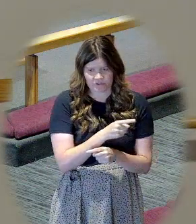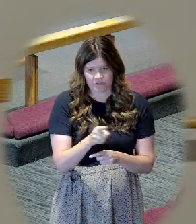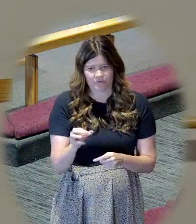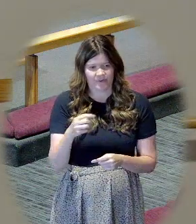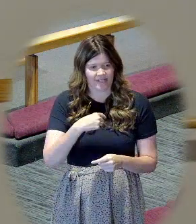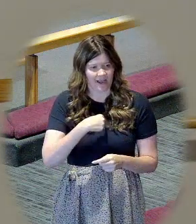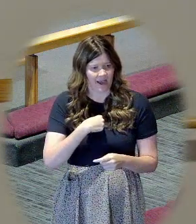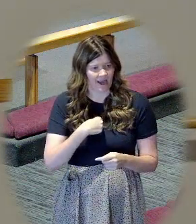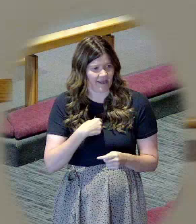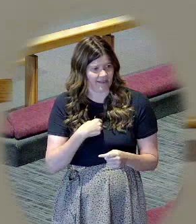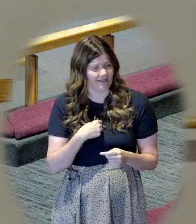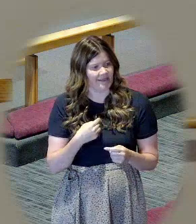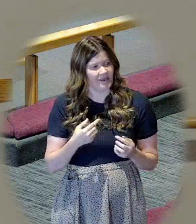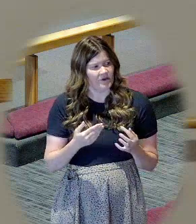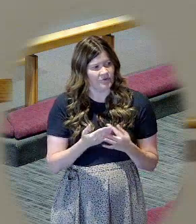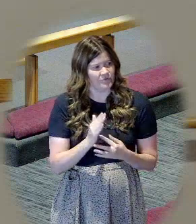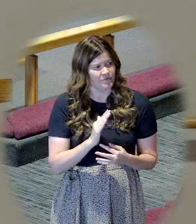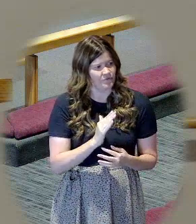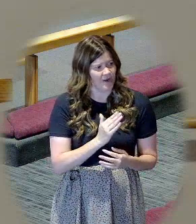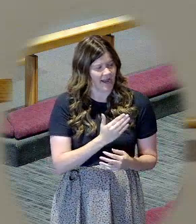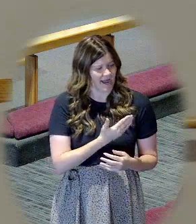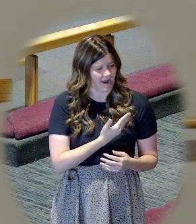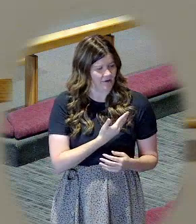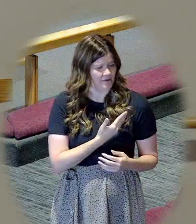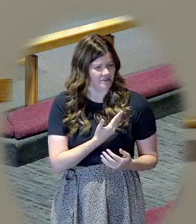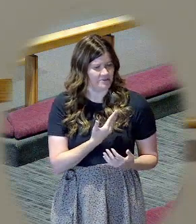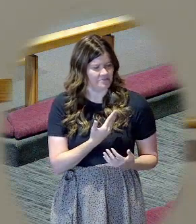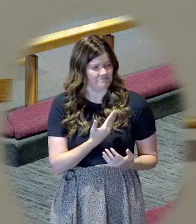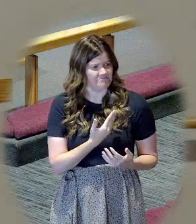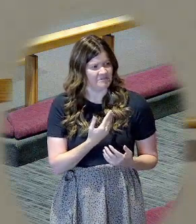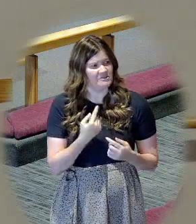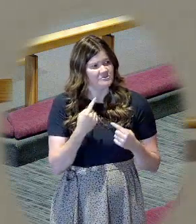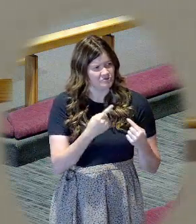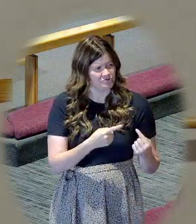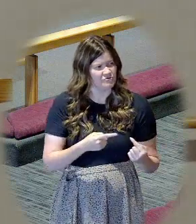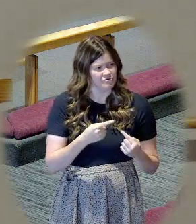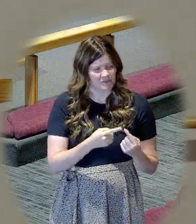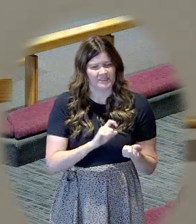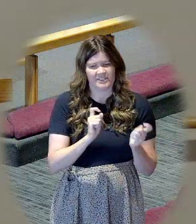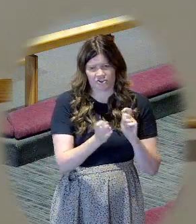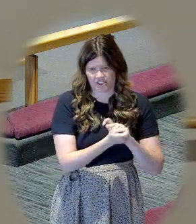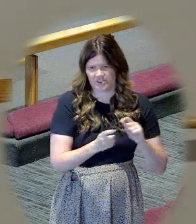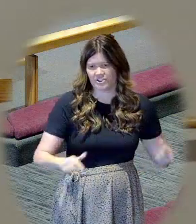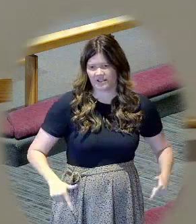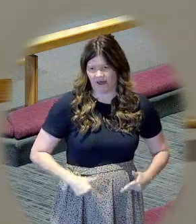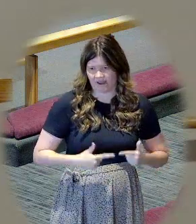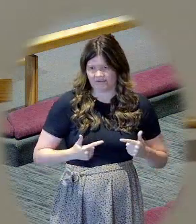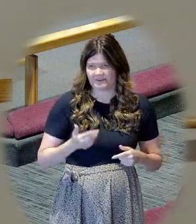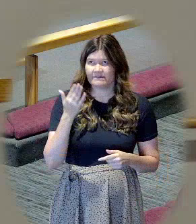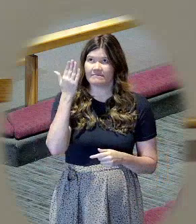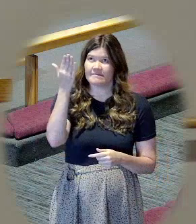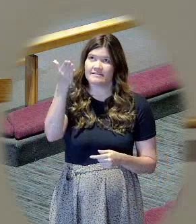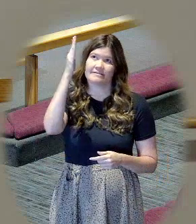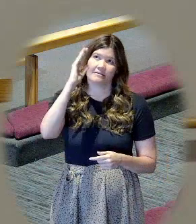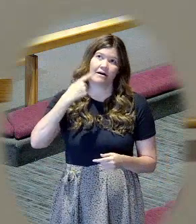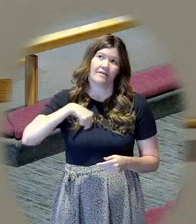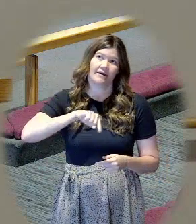I in our unstable, constantly changing lives. This is the God whom we call